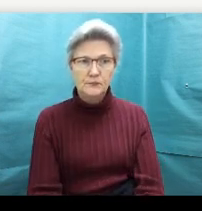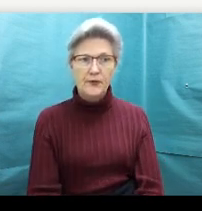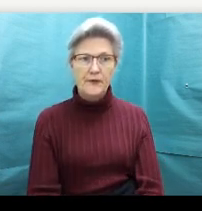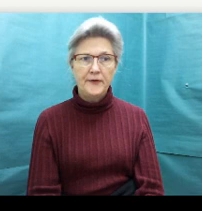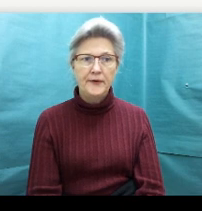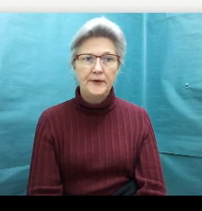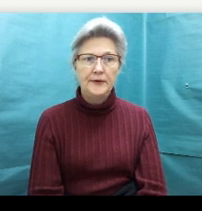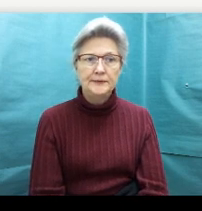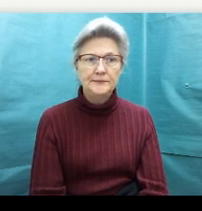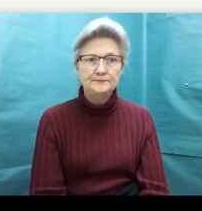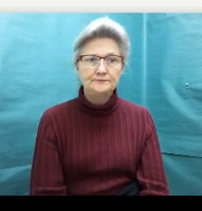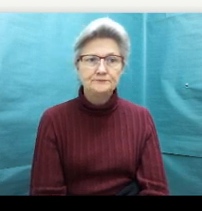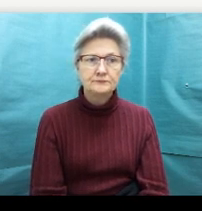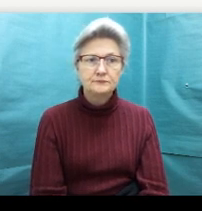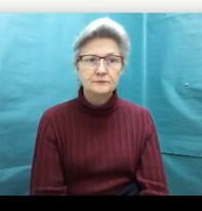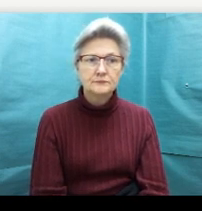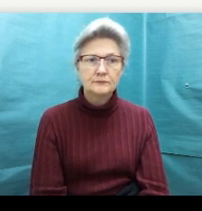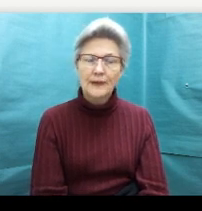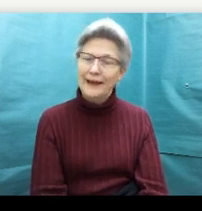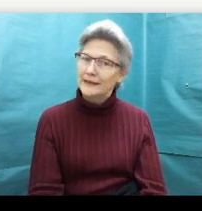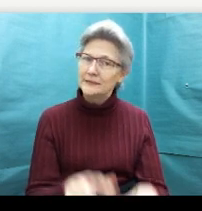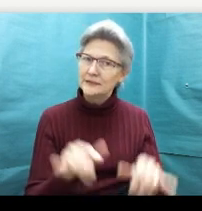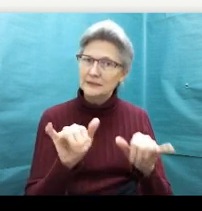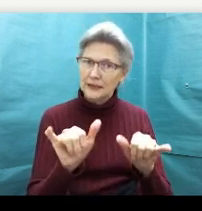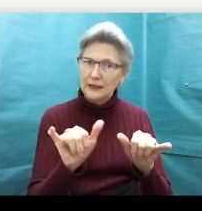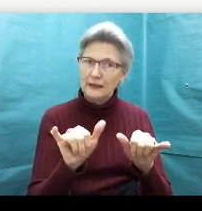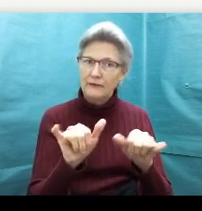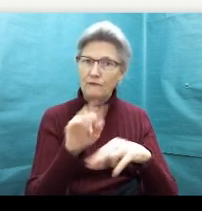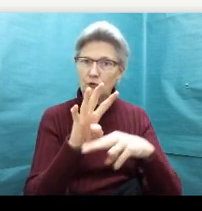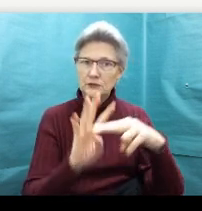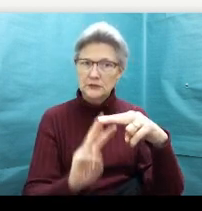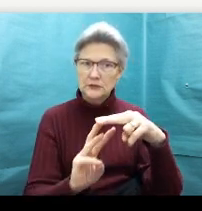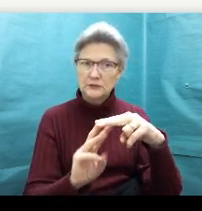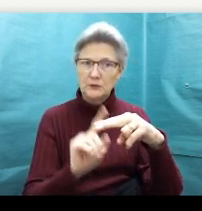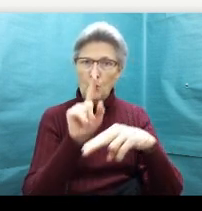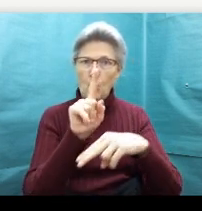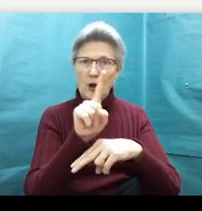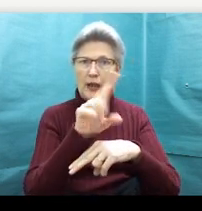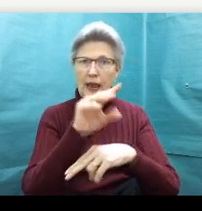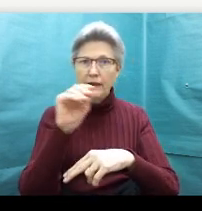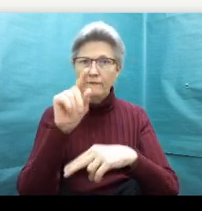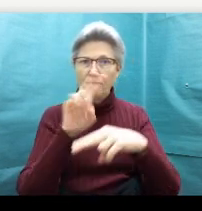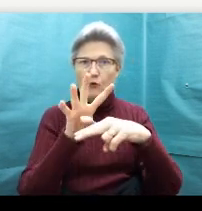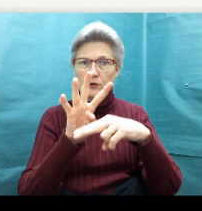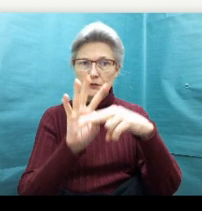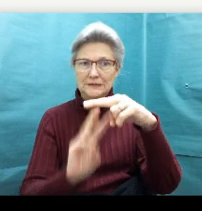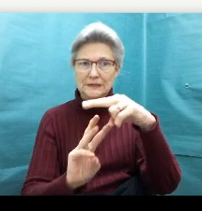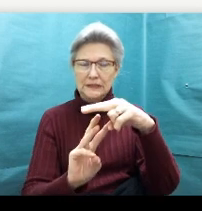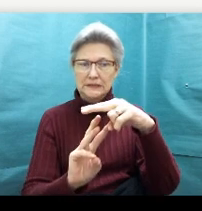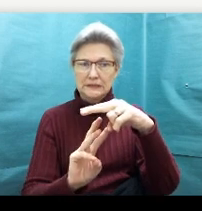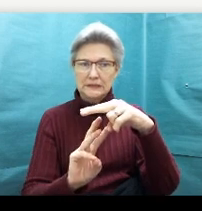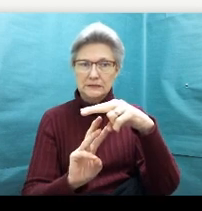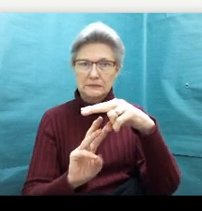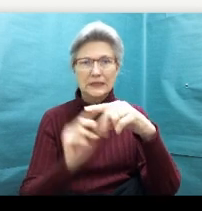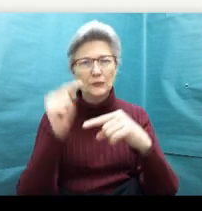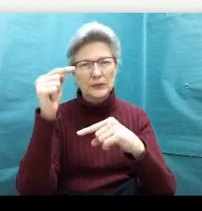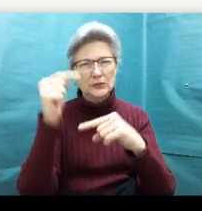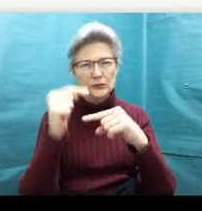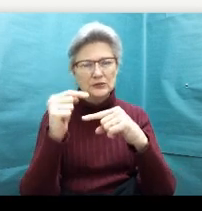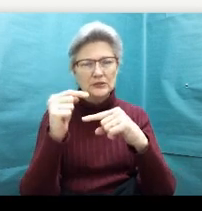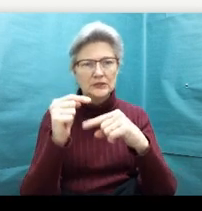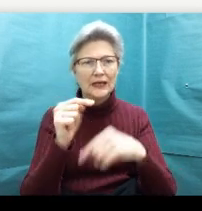that 4/6 I can just keep as 4/6 to give me 1 and 4/6.